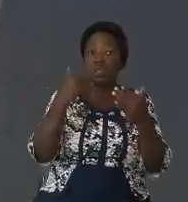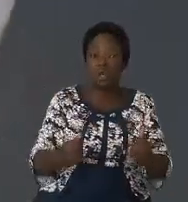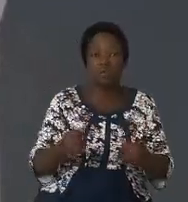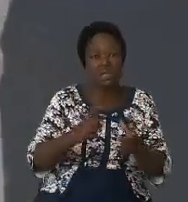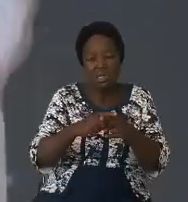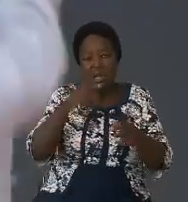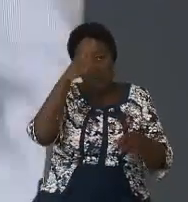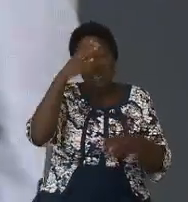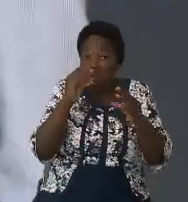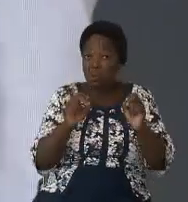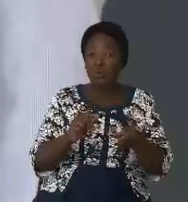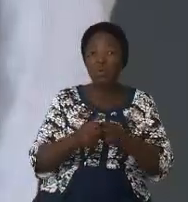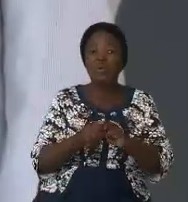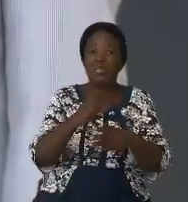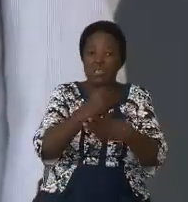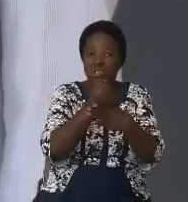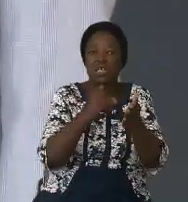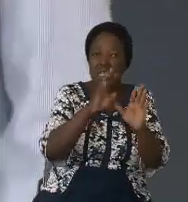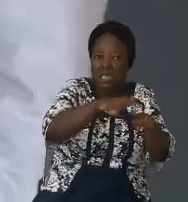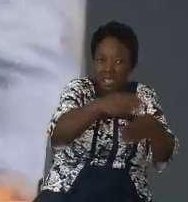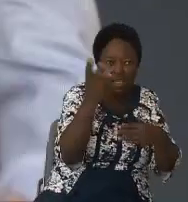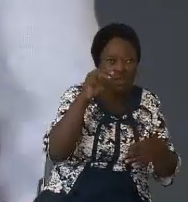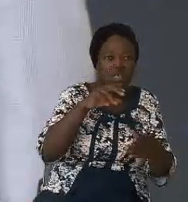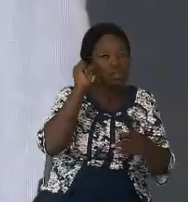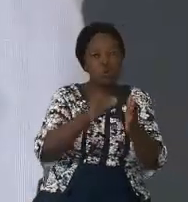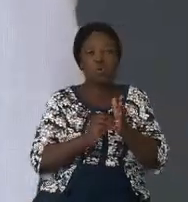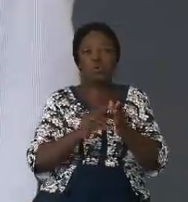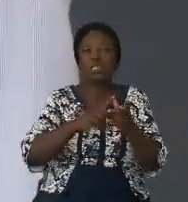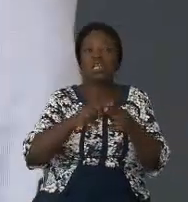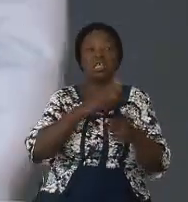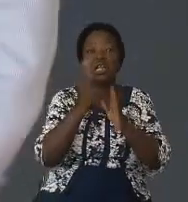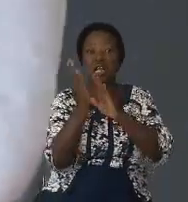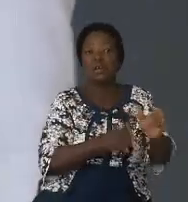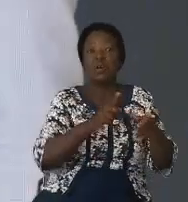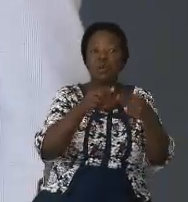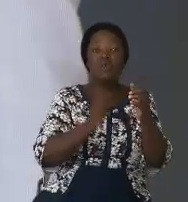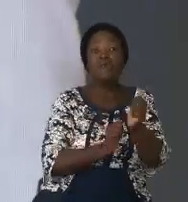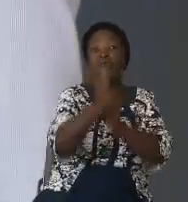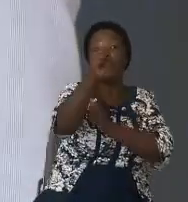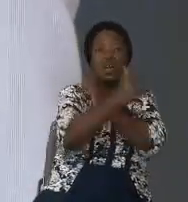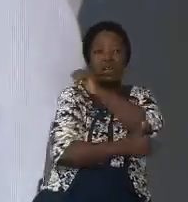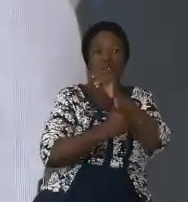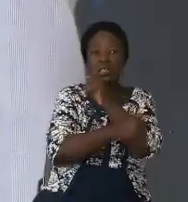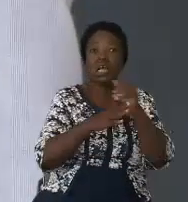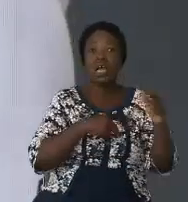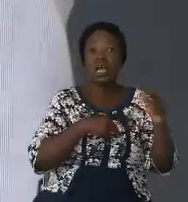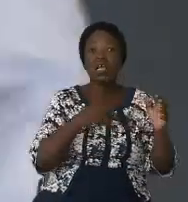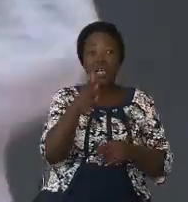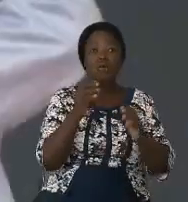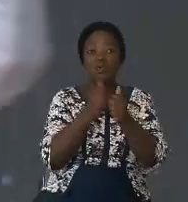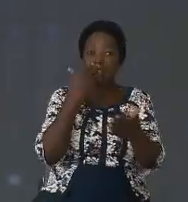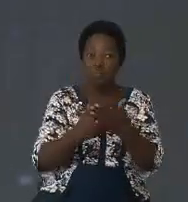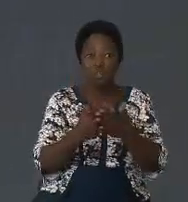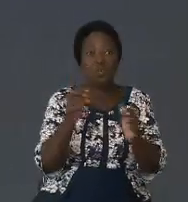and the father gave him his portion. And he wasn't going to stay home. He left and went to a far